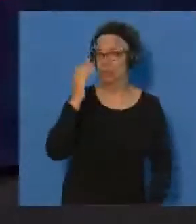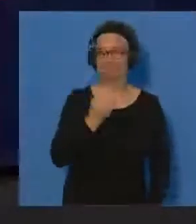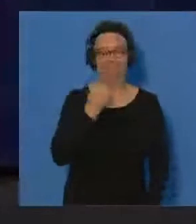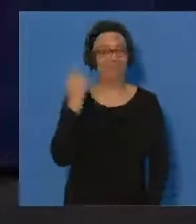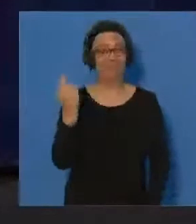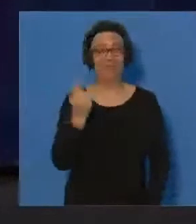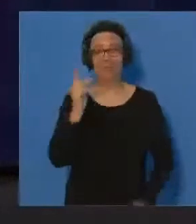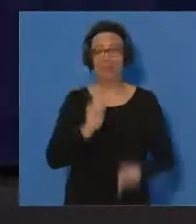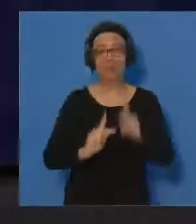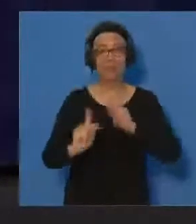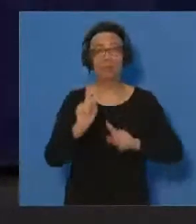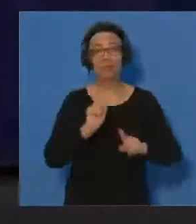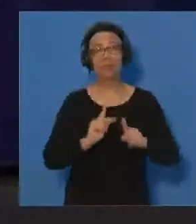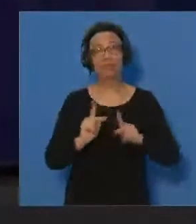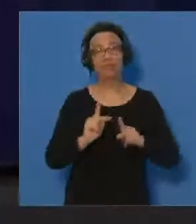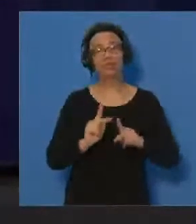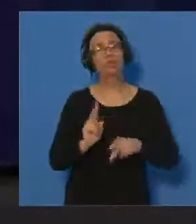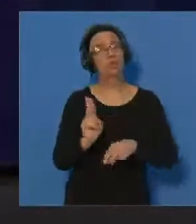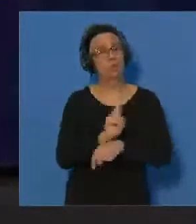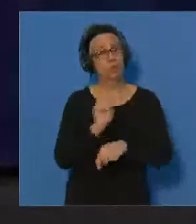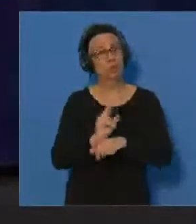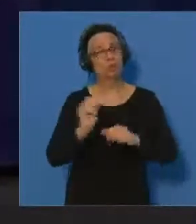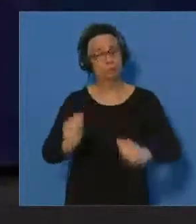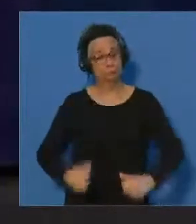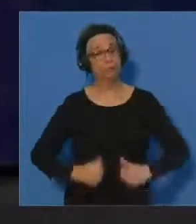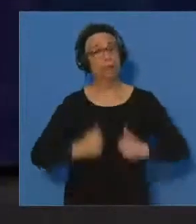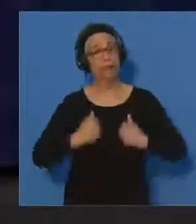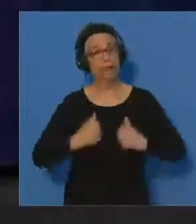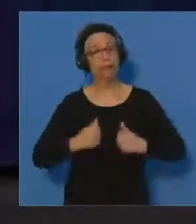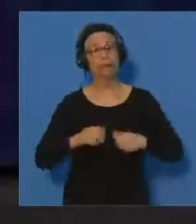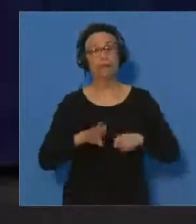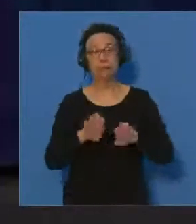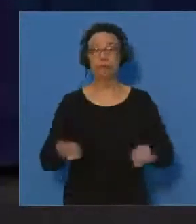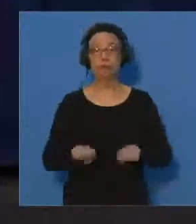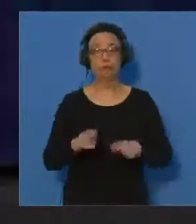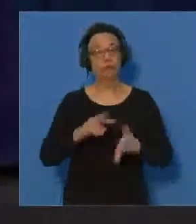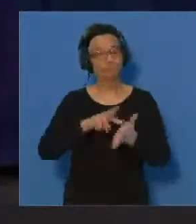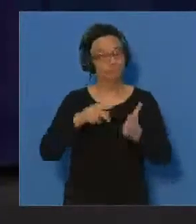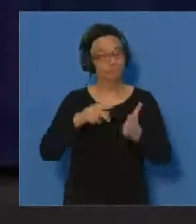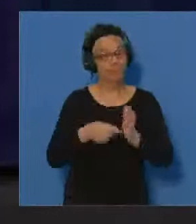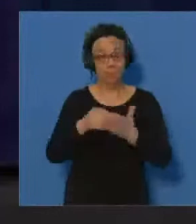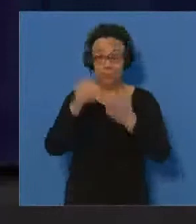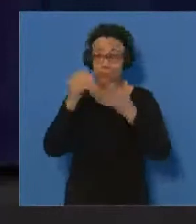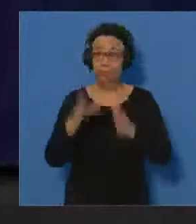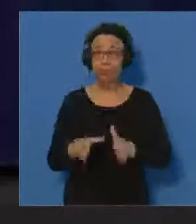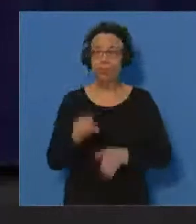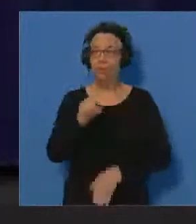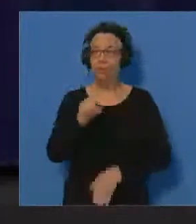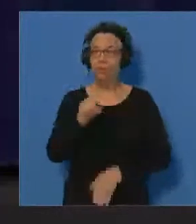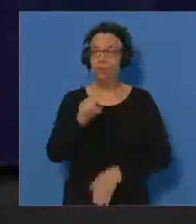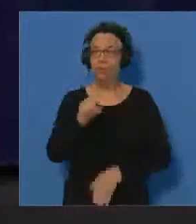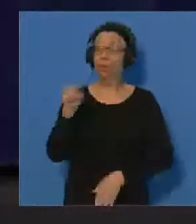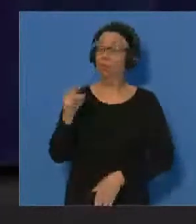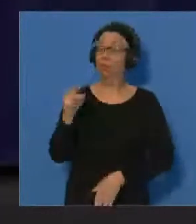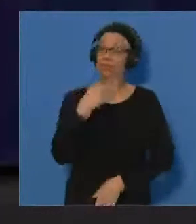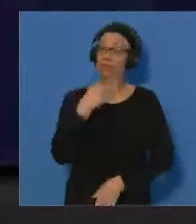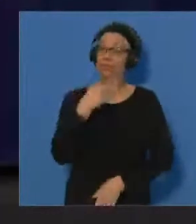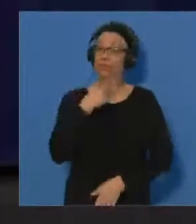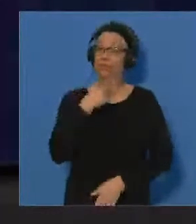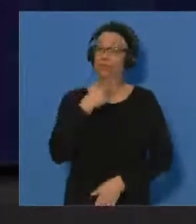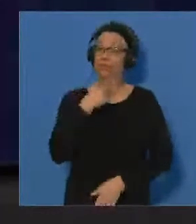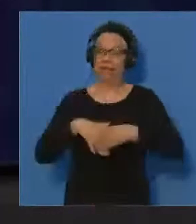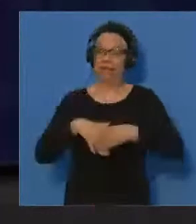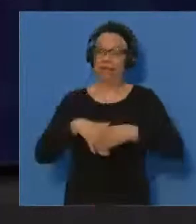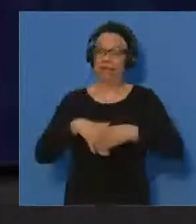that this flight is only for persons who are ordinarily resident in Bermuda. That means students and those who may have been stranded outside